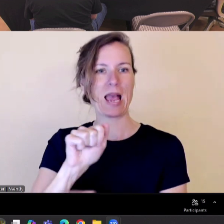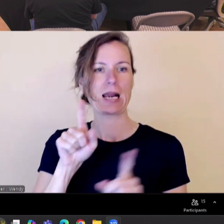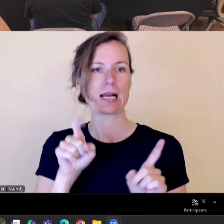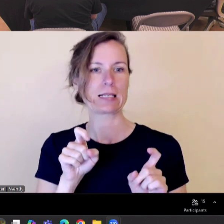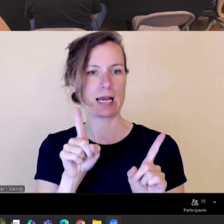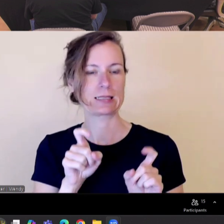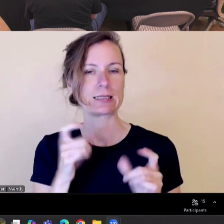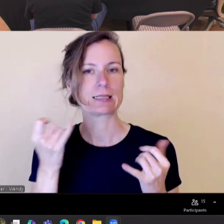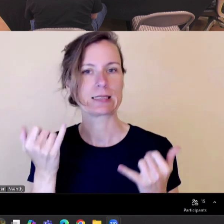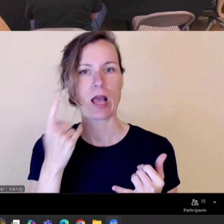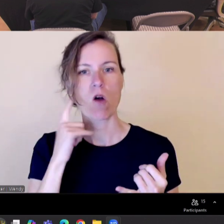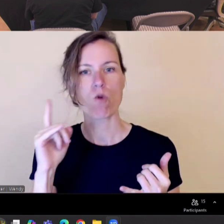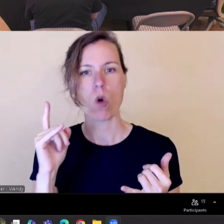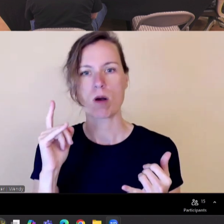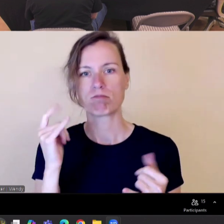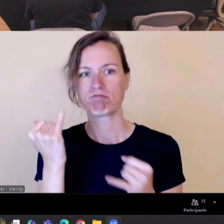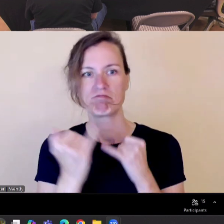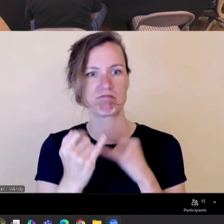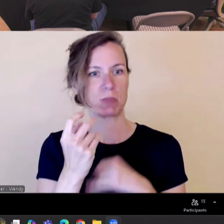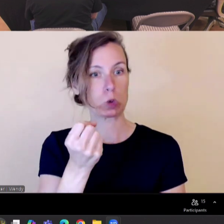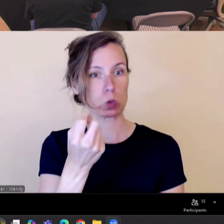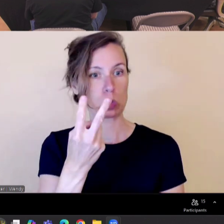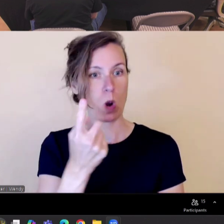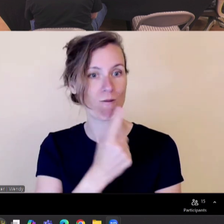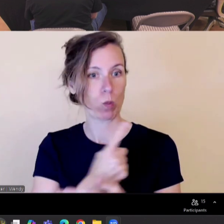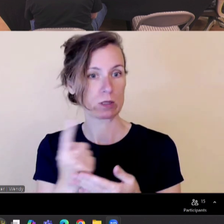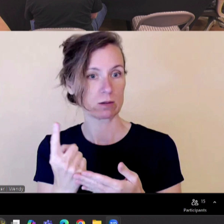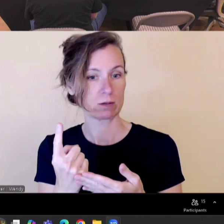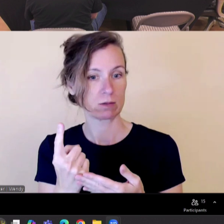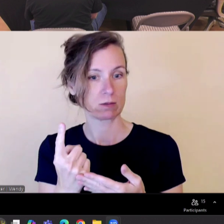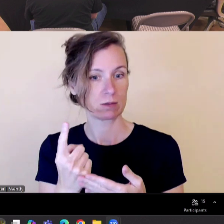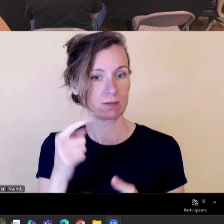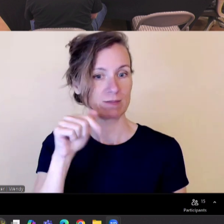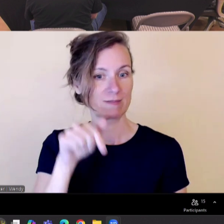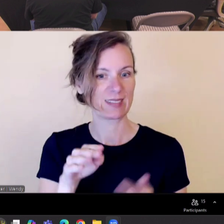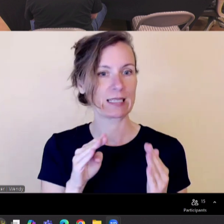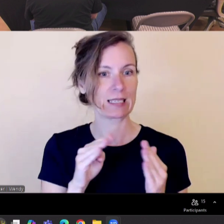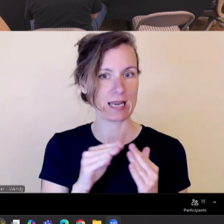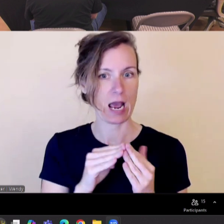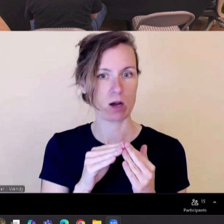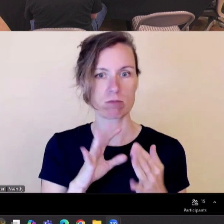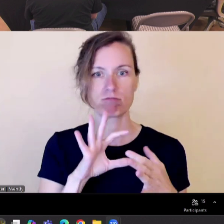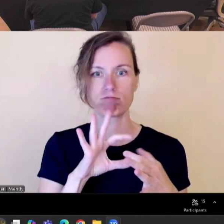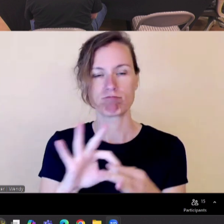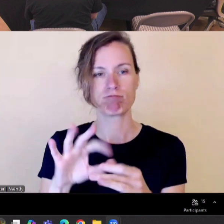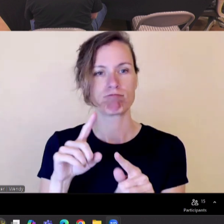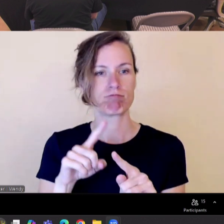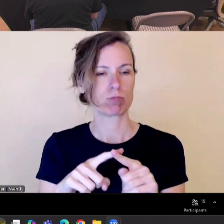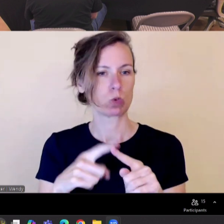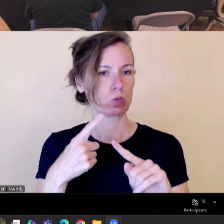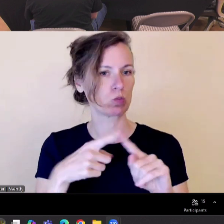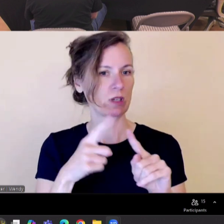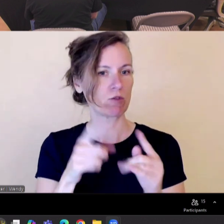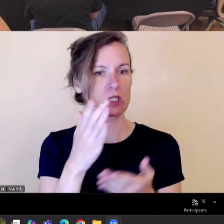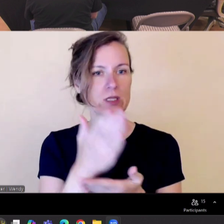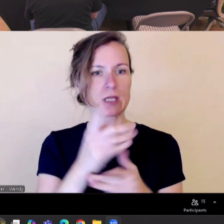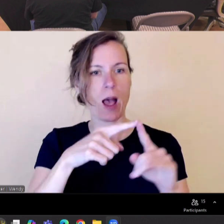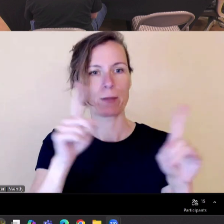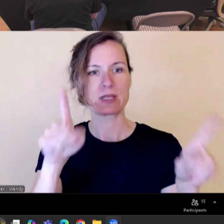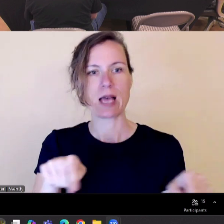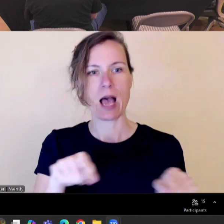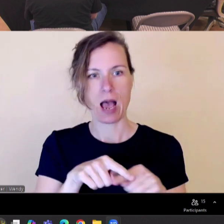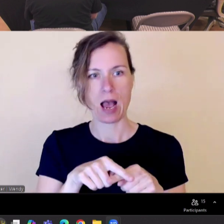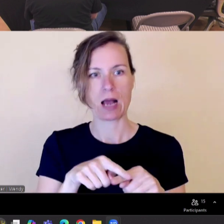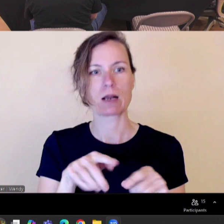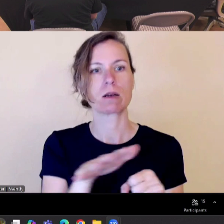past about probably 12 weeks in the town with regards to a number of the stop sign locations that are the